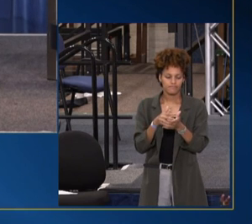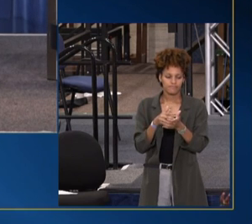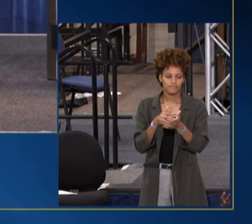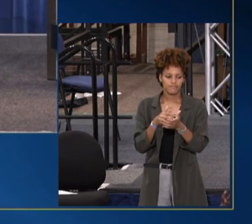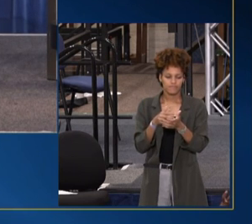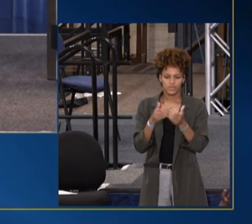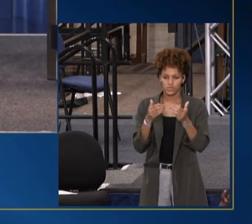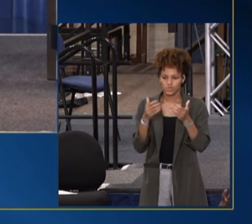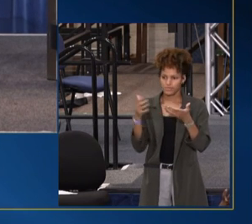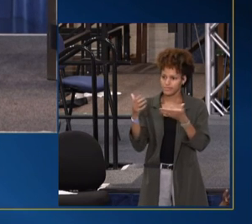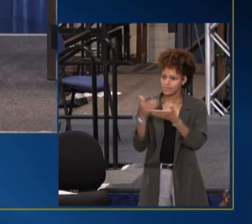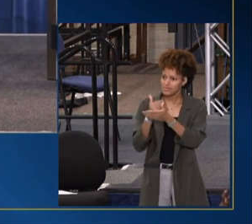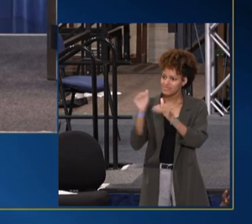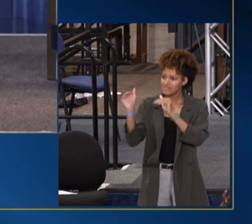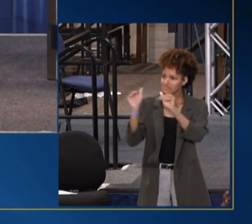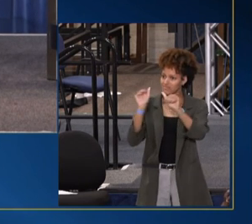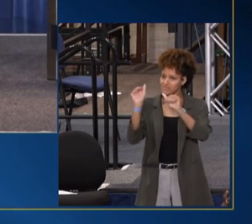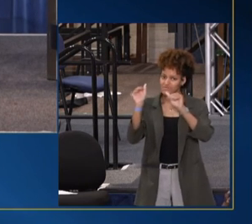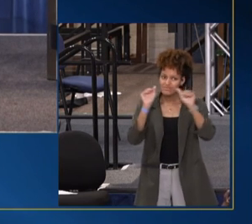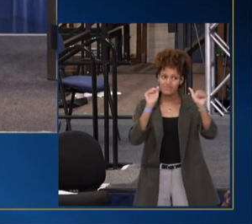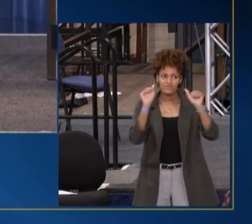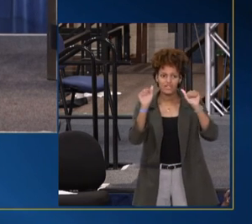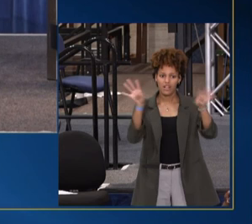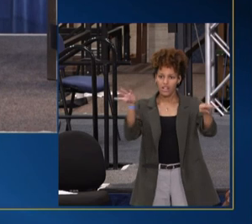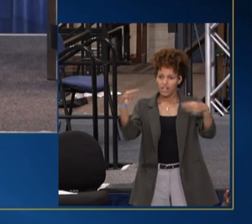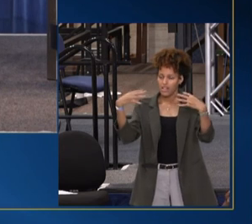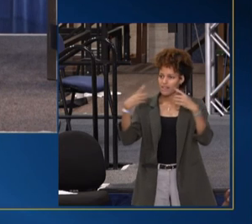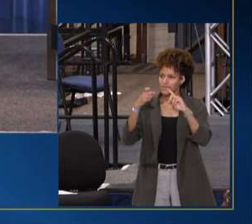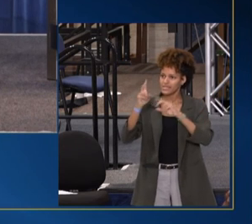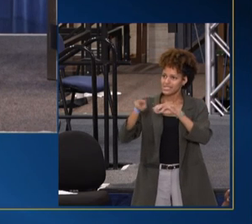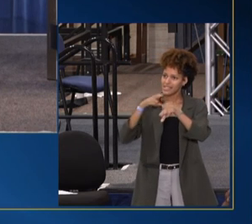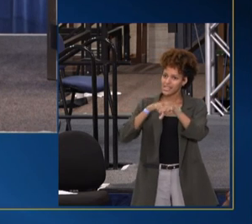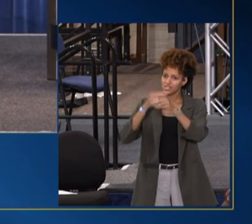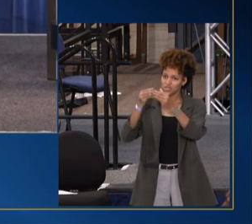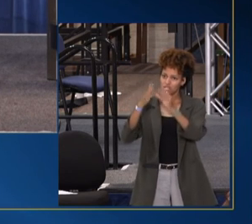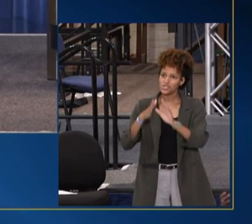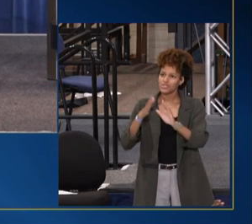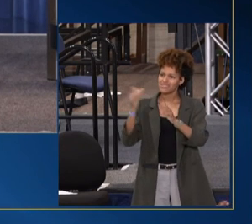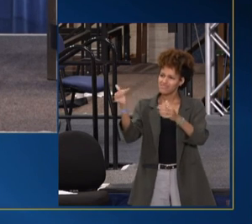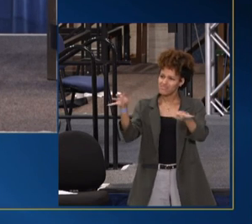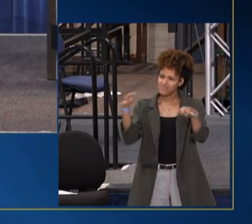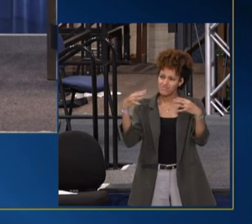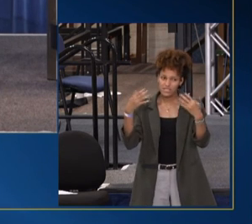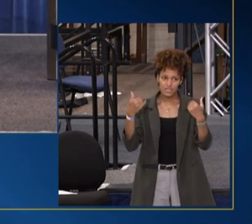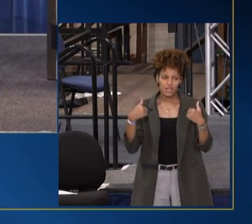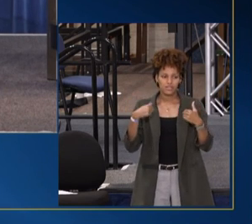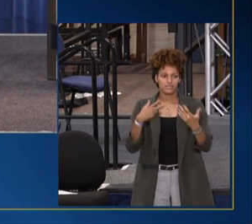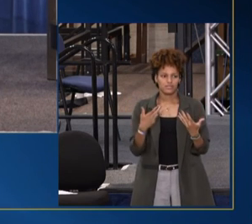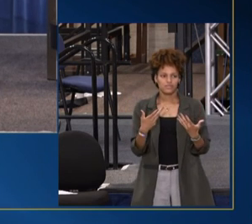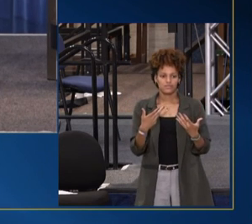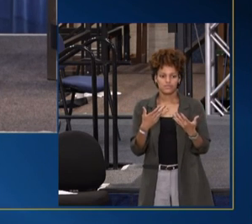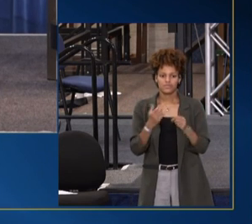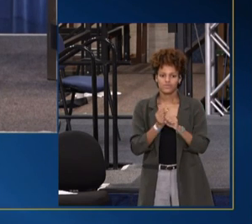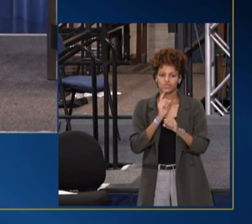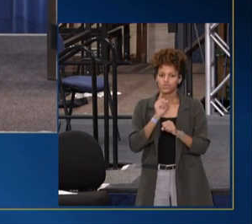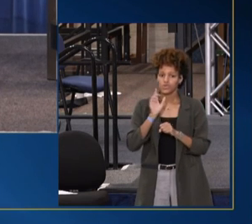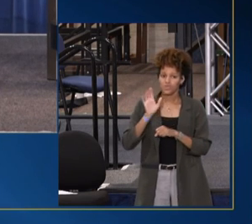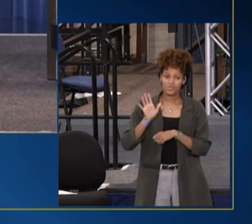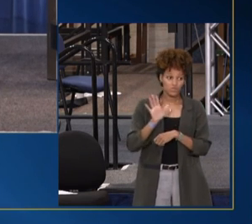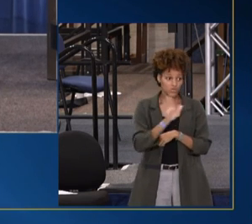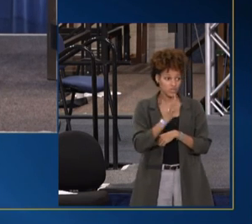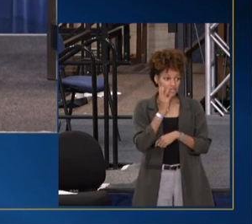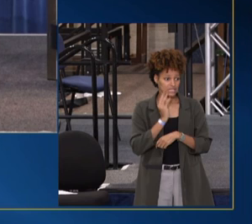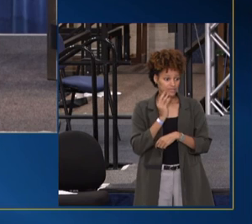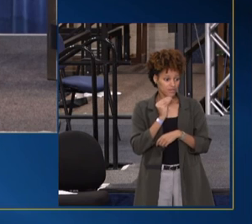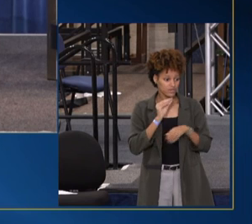get the attention of national leaders from a community, right? To make sure that what you're experiencing